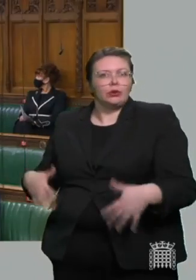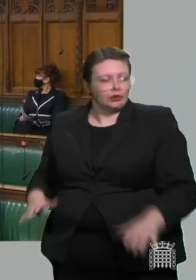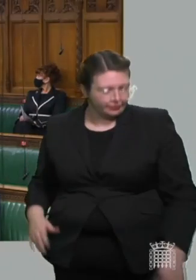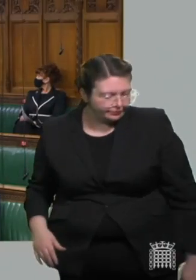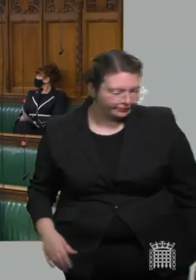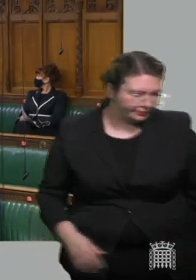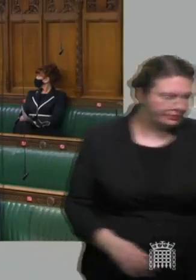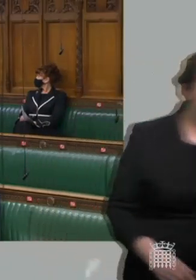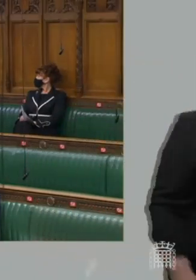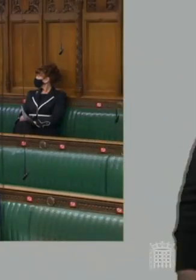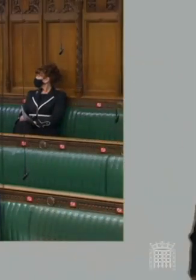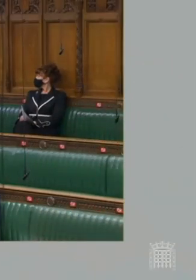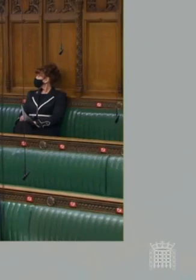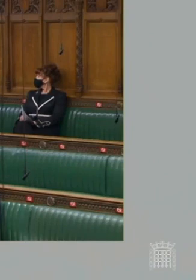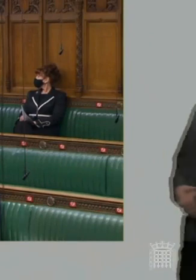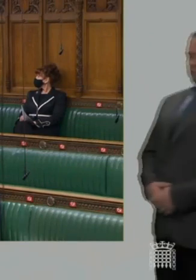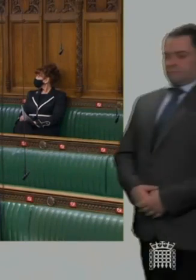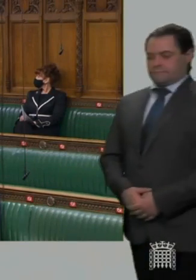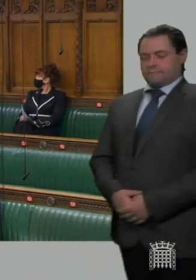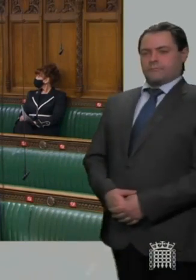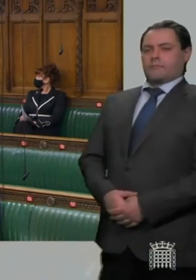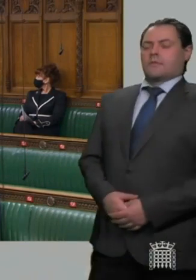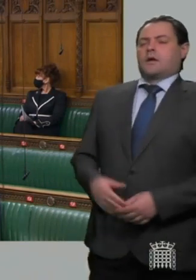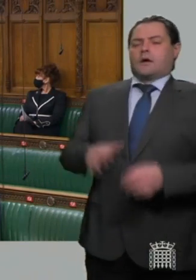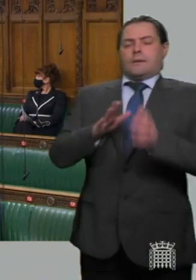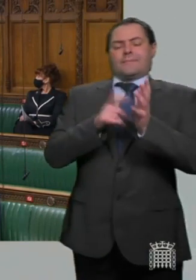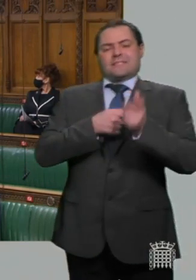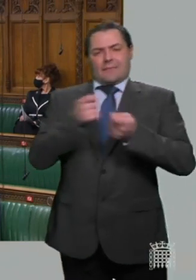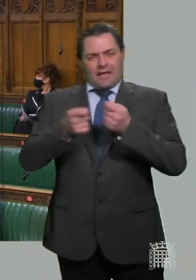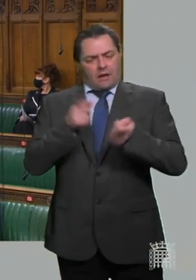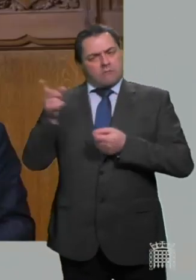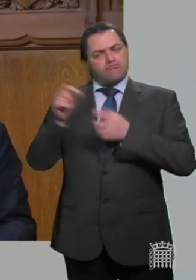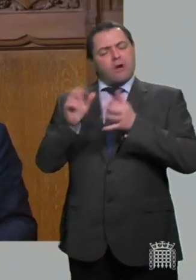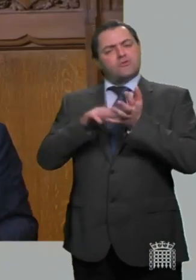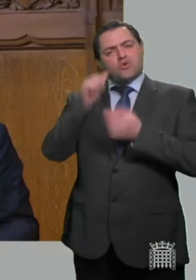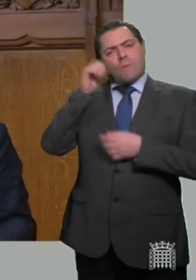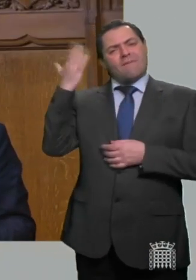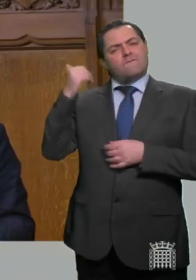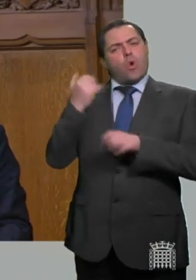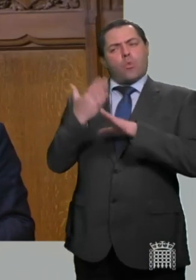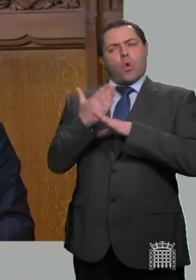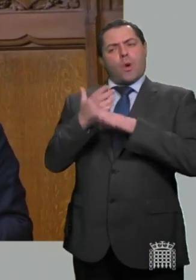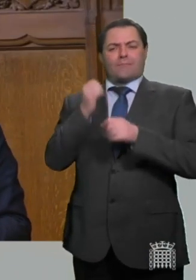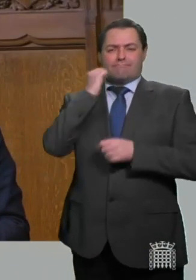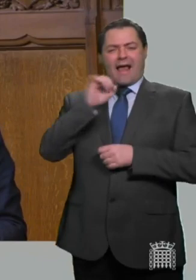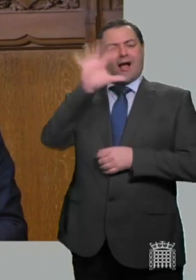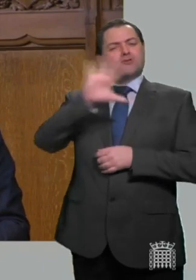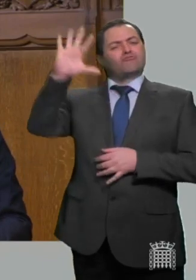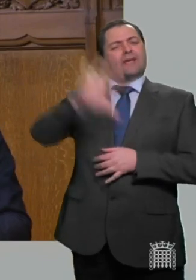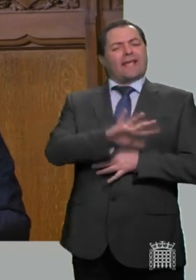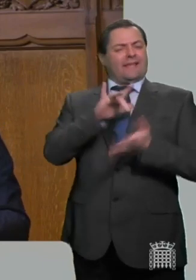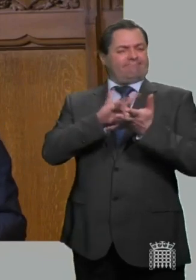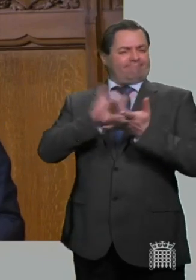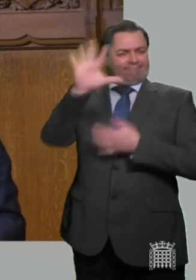Mr Speaker, the Prime Minister will know from his time working in the black country how important our green spaces and green belt are.